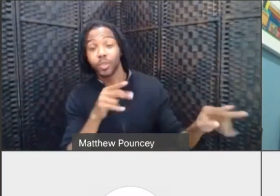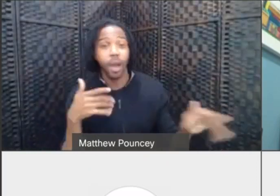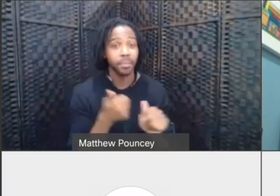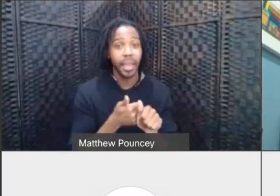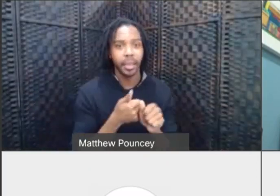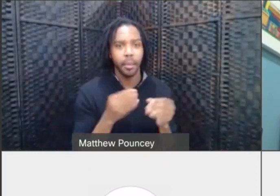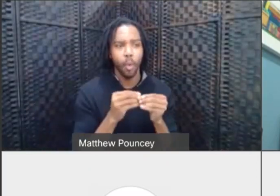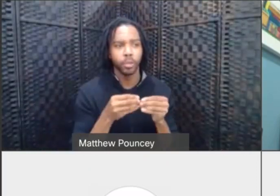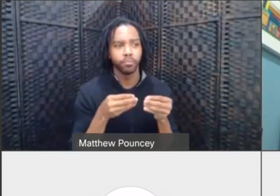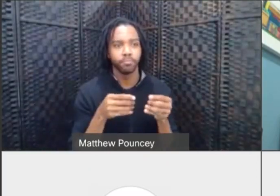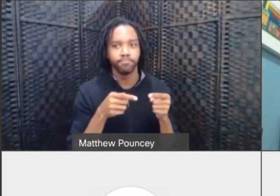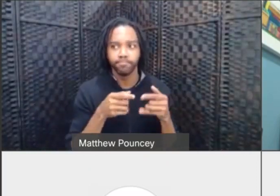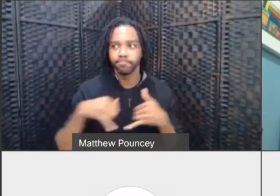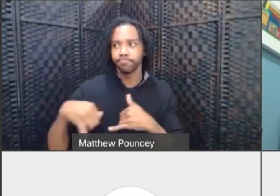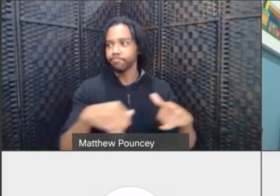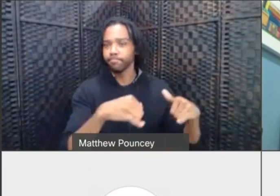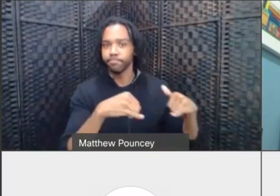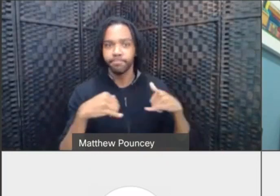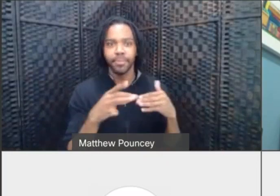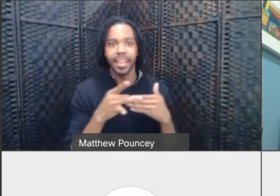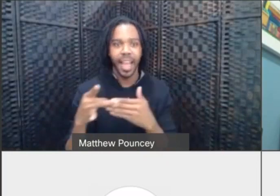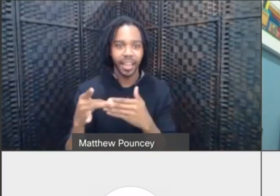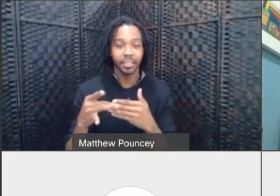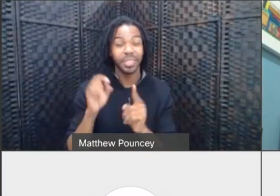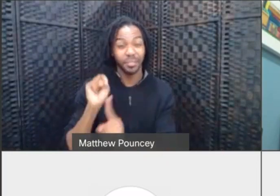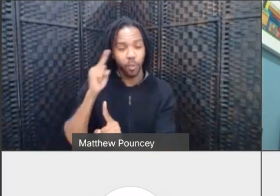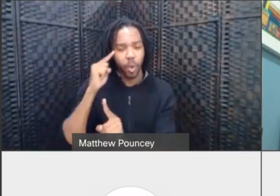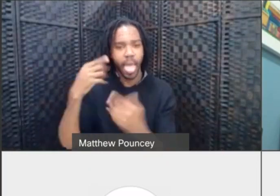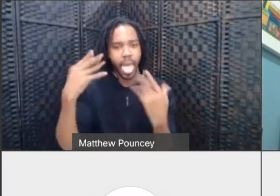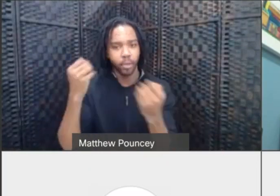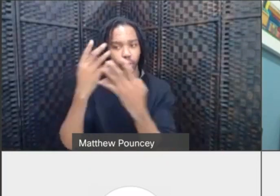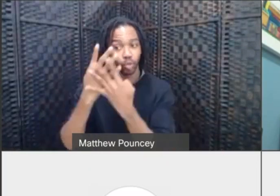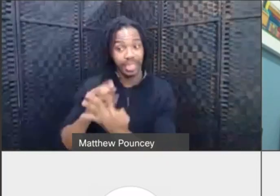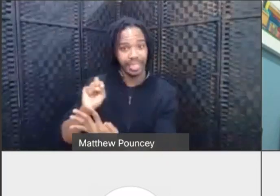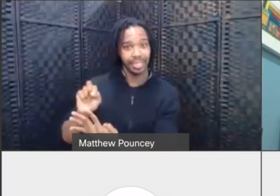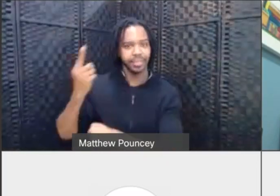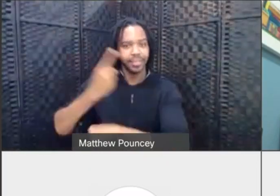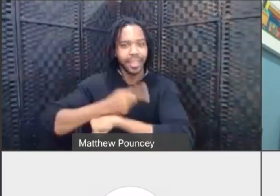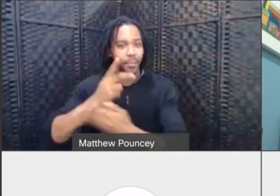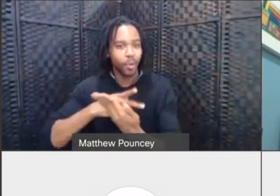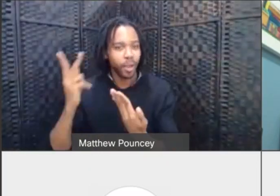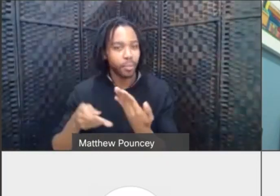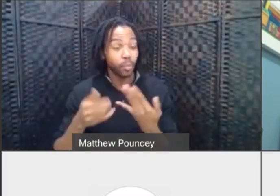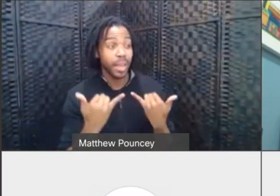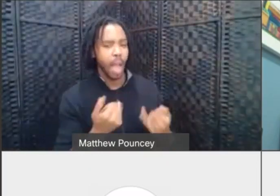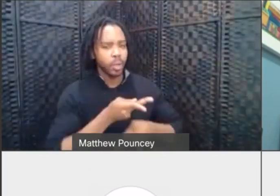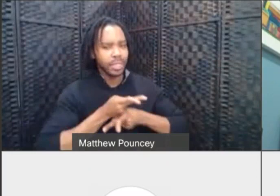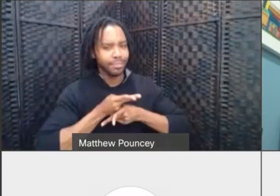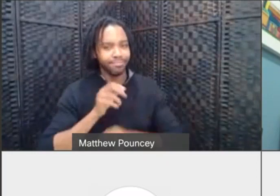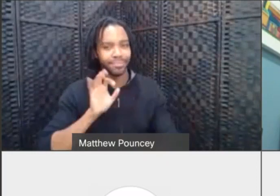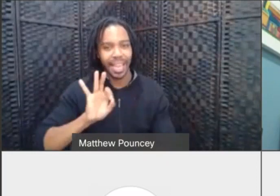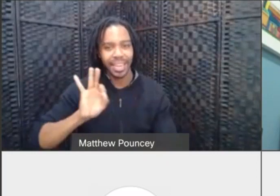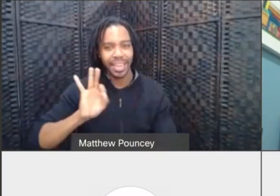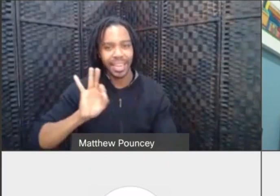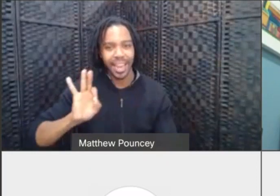guidance documents regarding health screens at day programs. For now, we will stick with 99.4. We would like to match